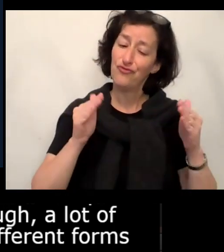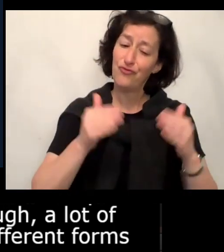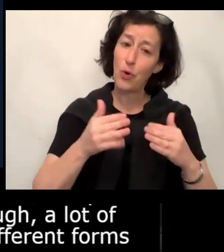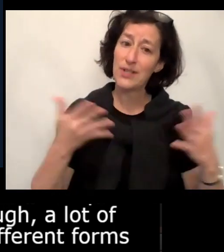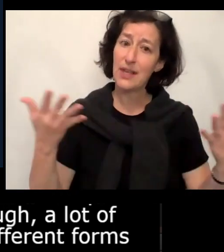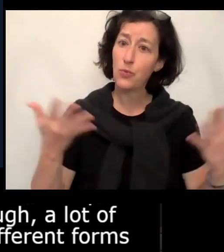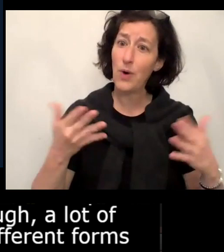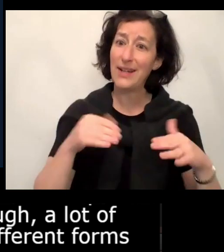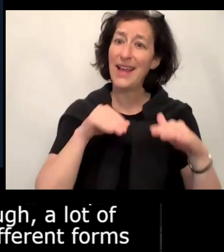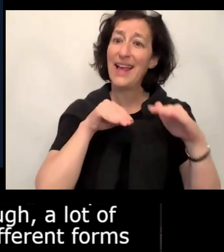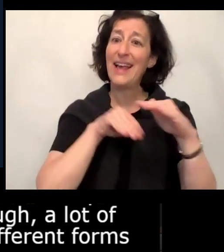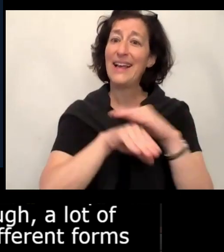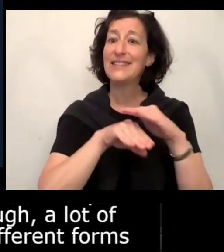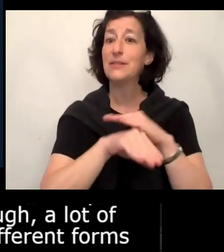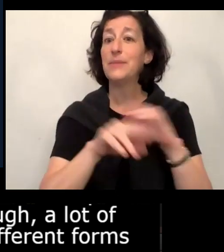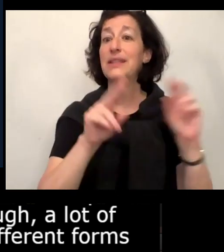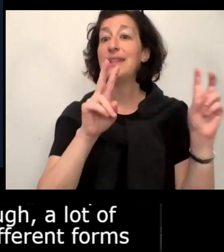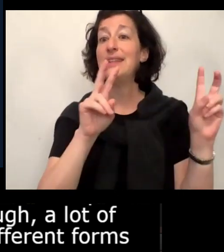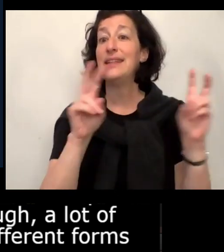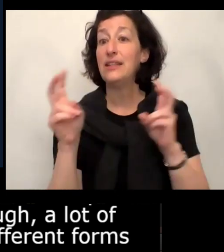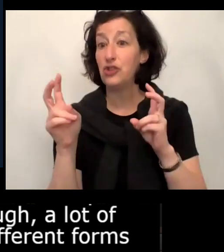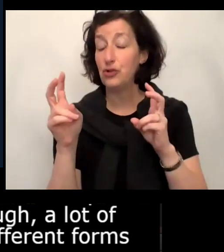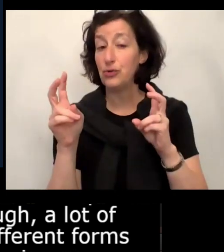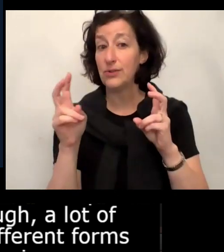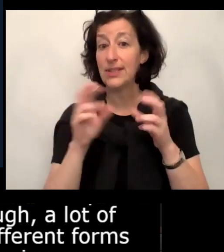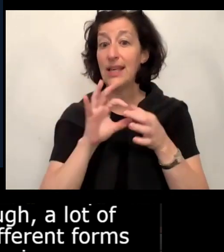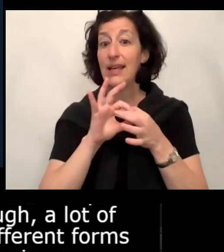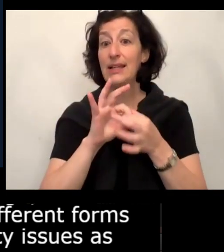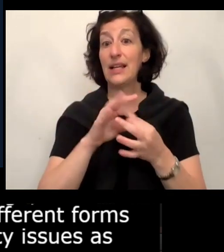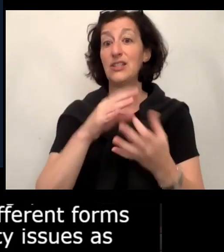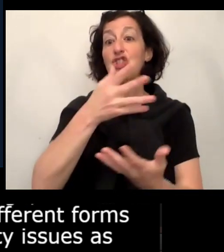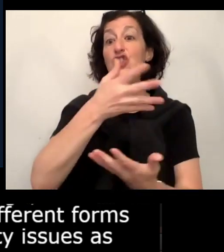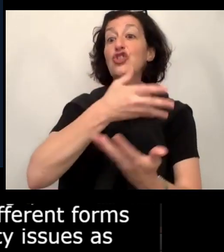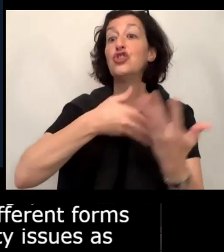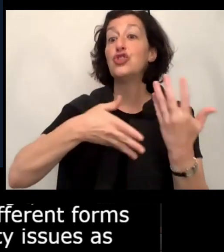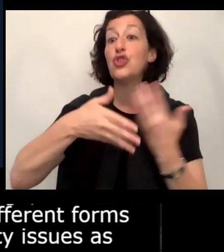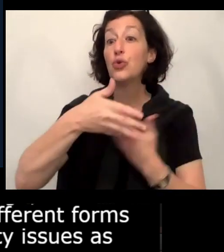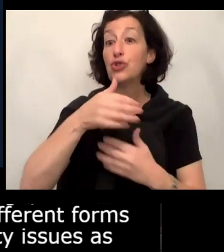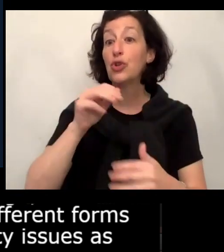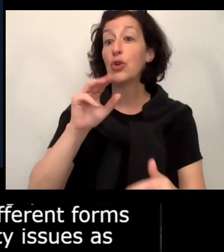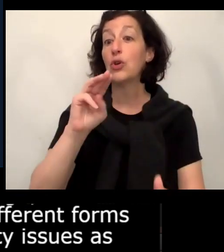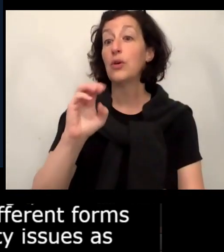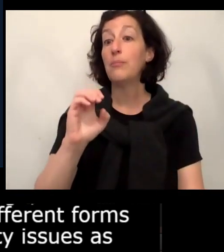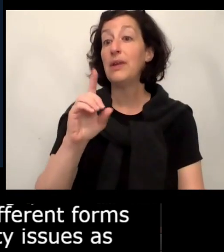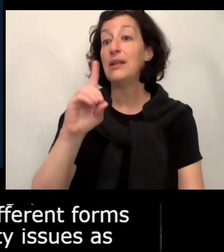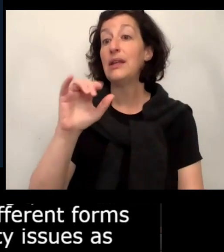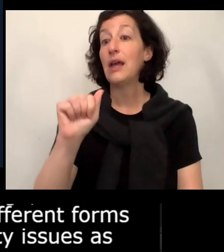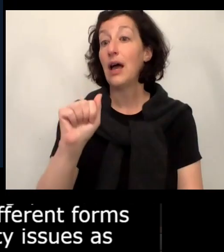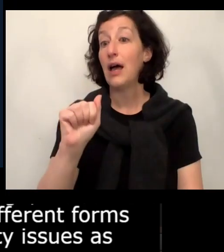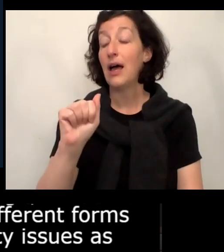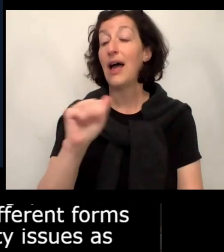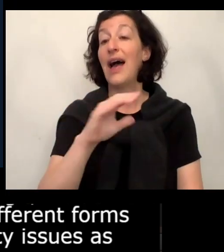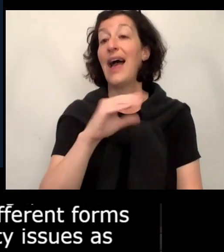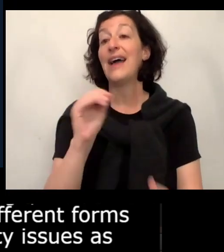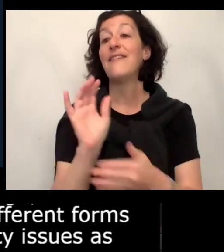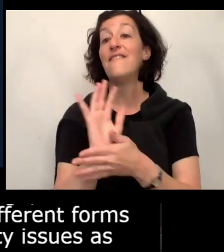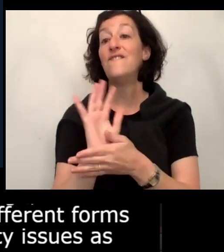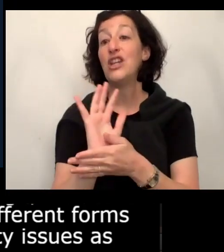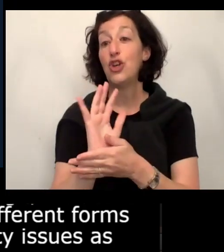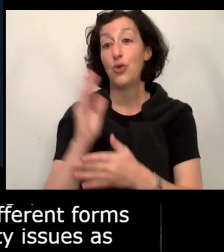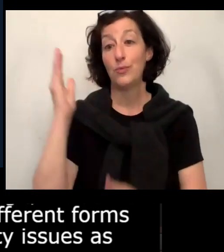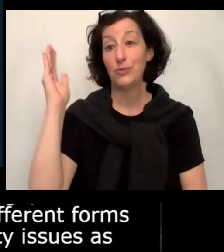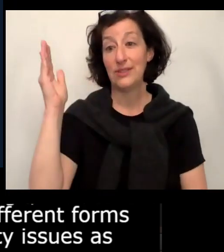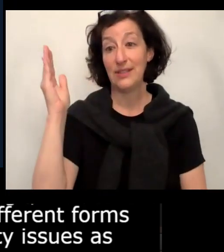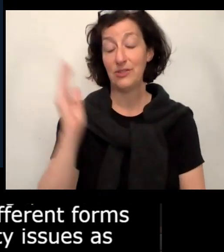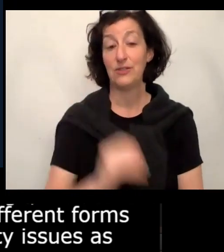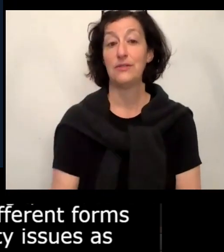accessibility issues as they relate to social media and to video presentations.